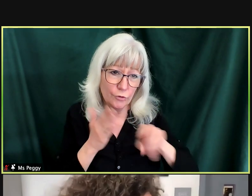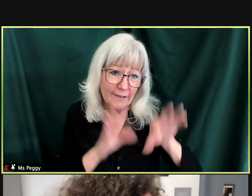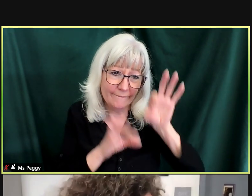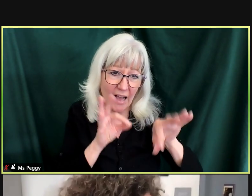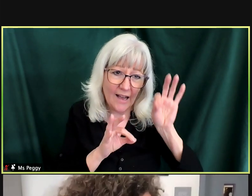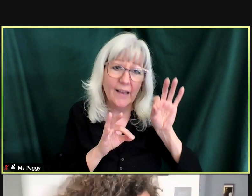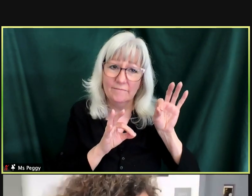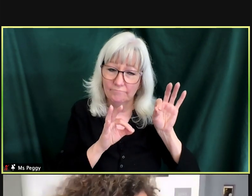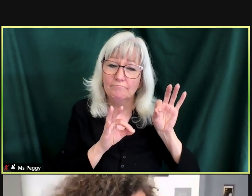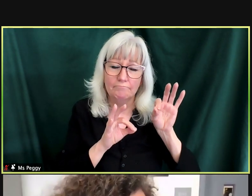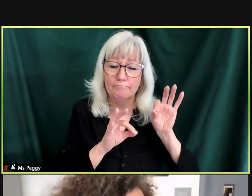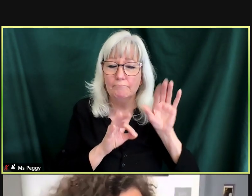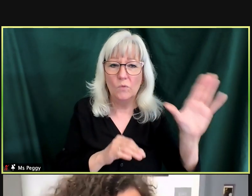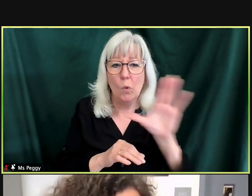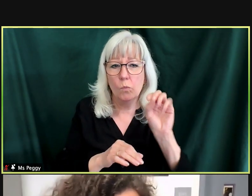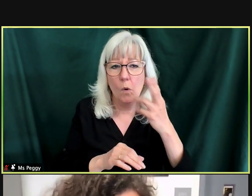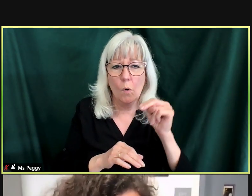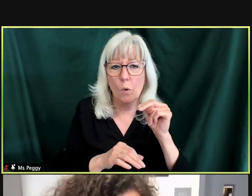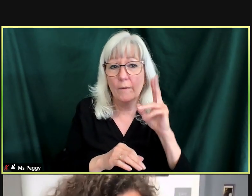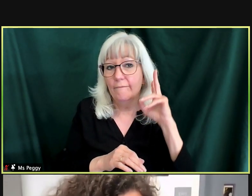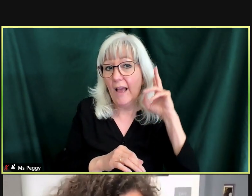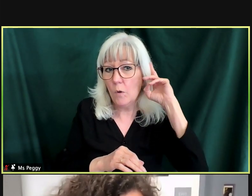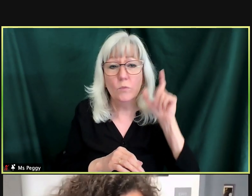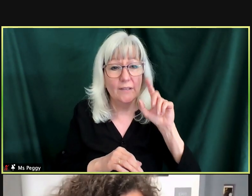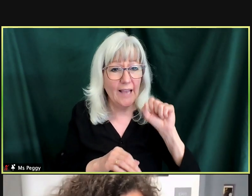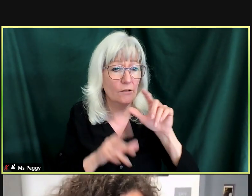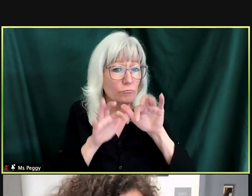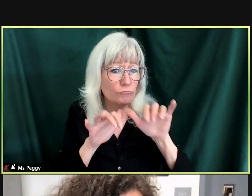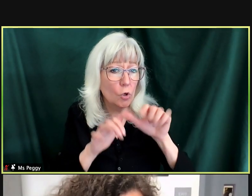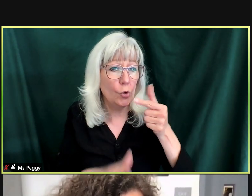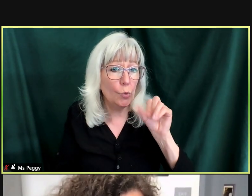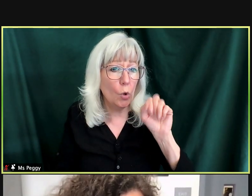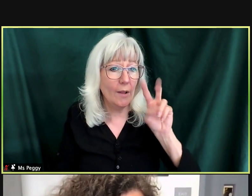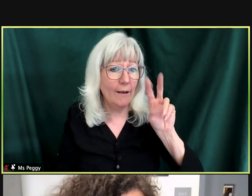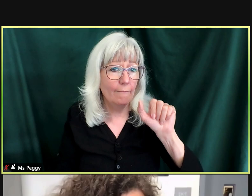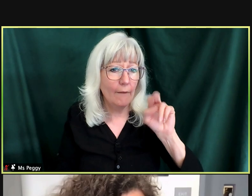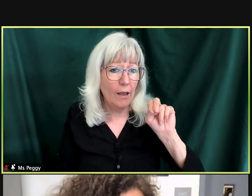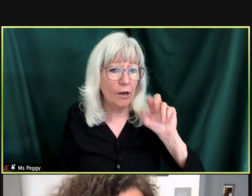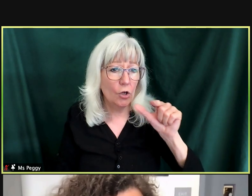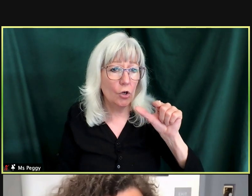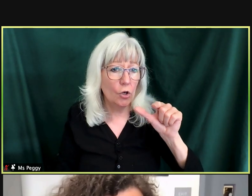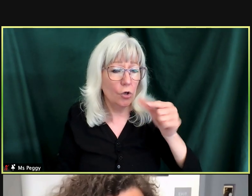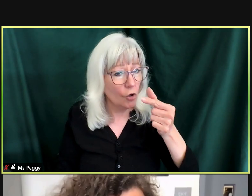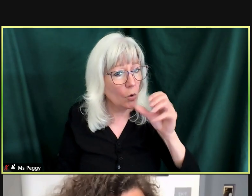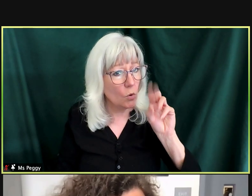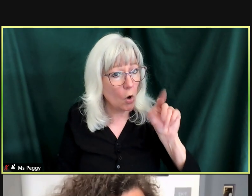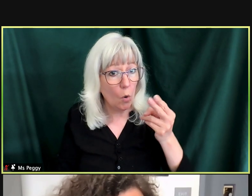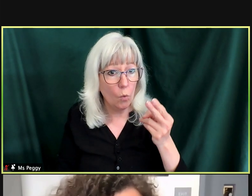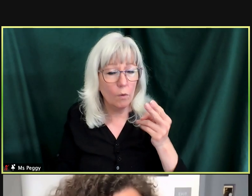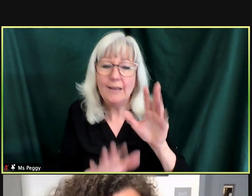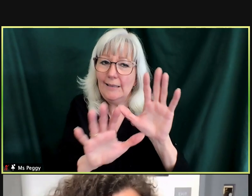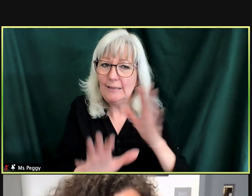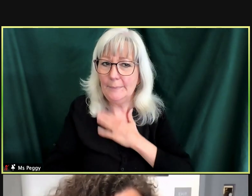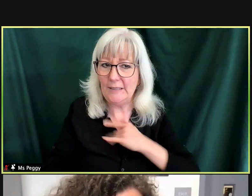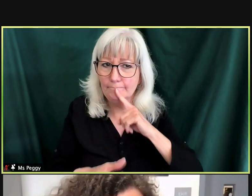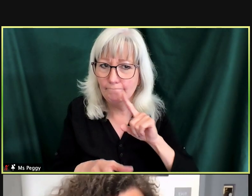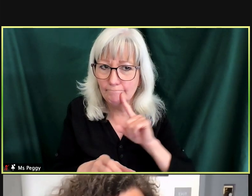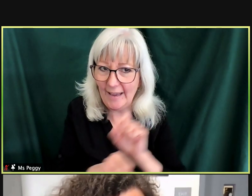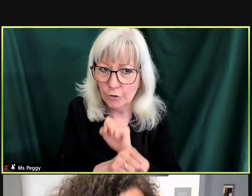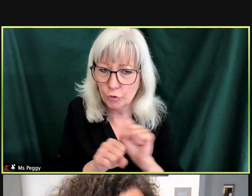can go ahead and Google Van Gogh and make sure that you're finding real Van Goghs and not